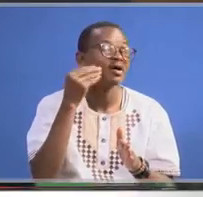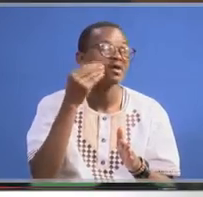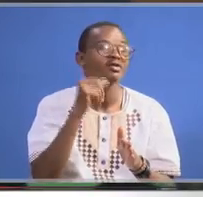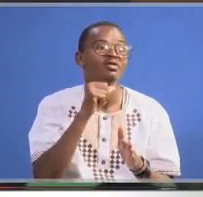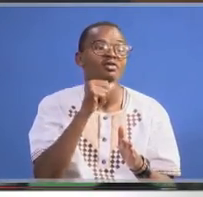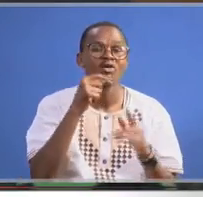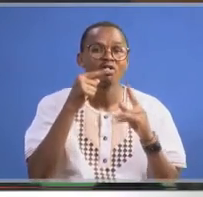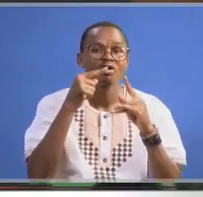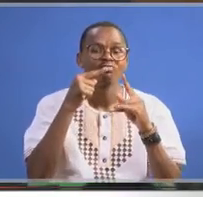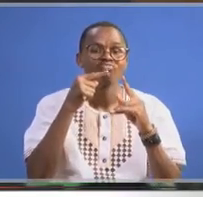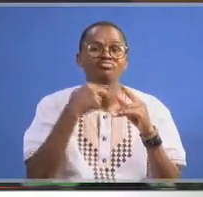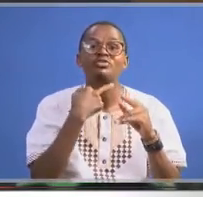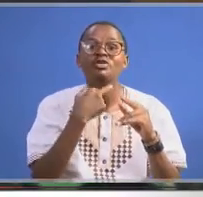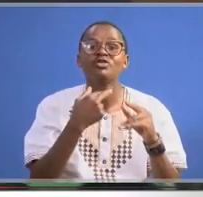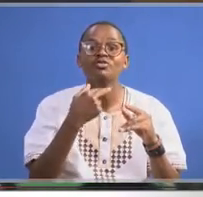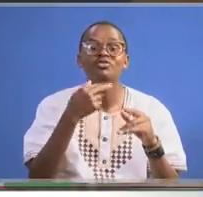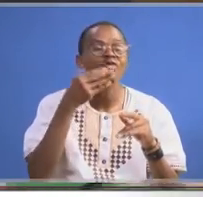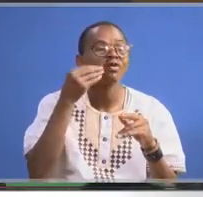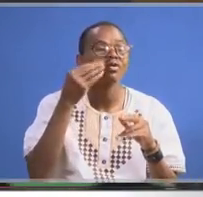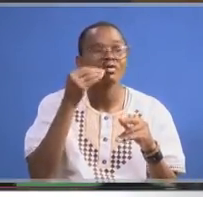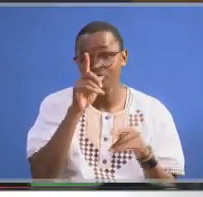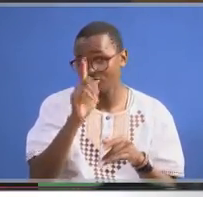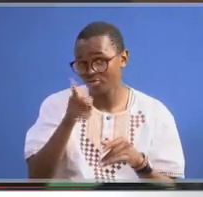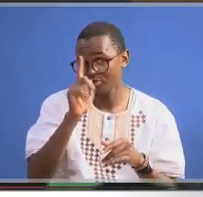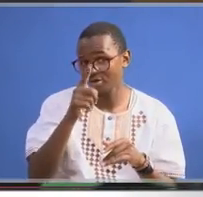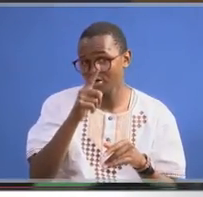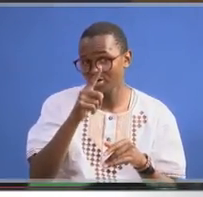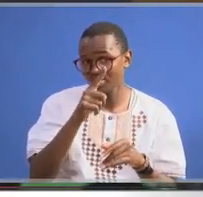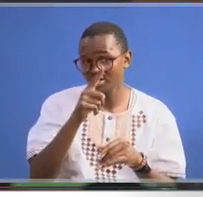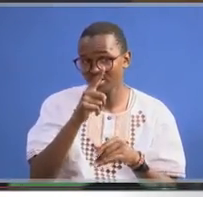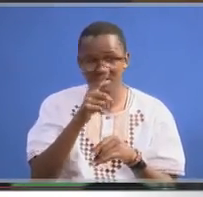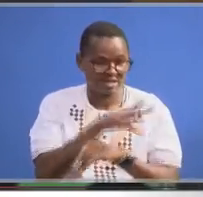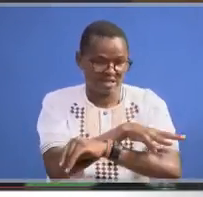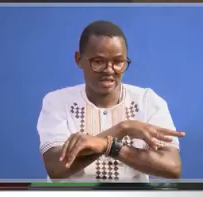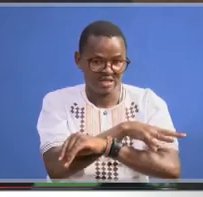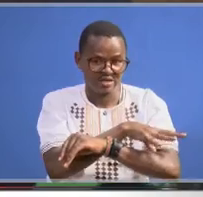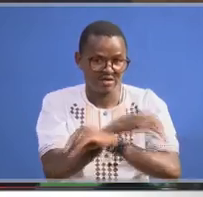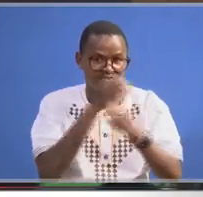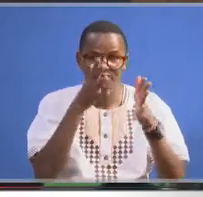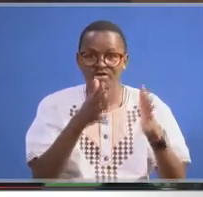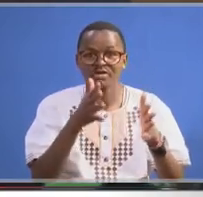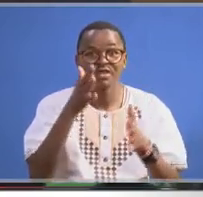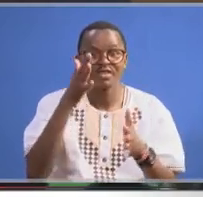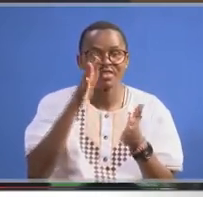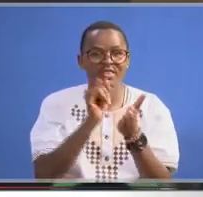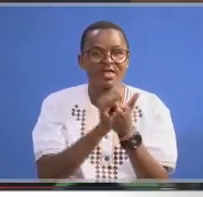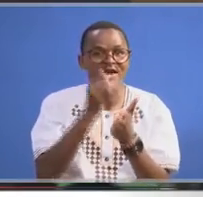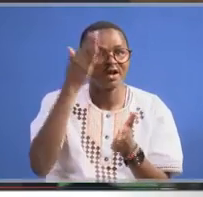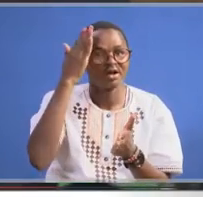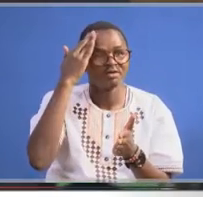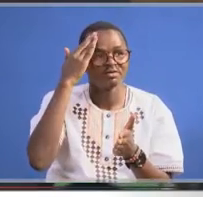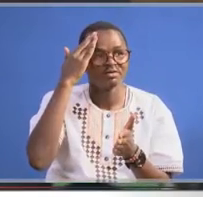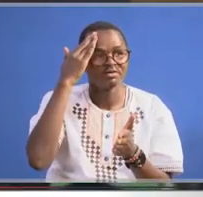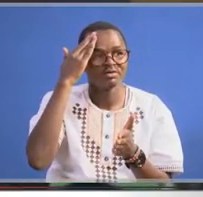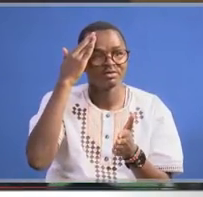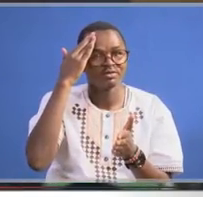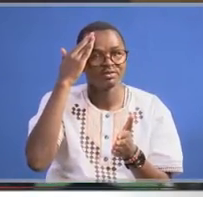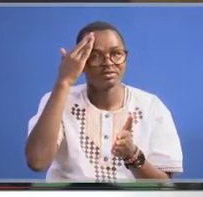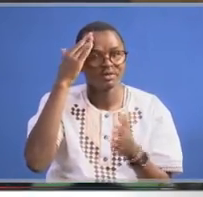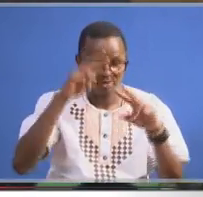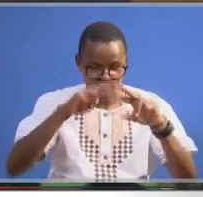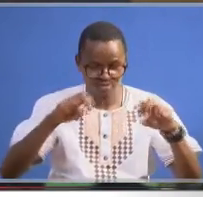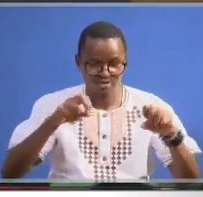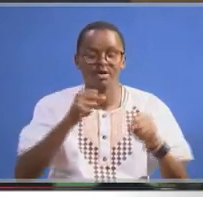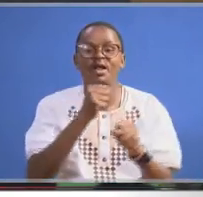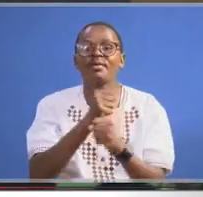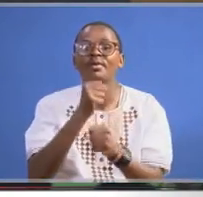Matiang'i. Kwa hiyo hawa ni wakora ambao wanajulikana. Na uchunguzi